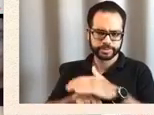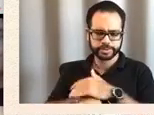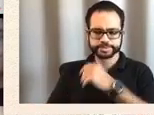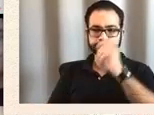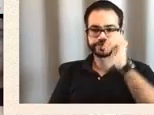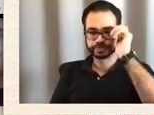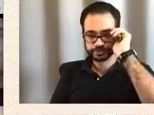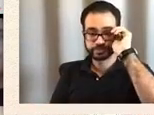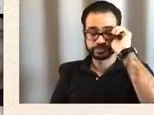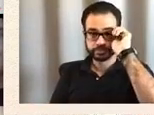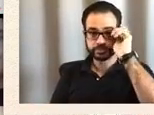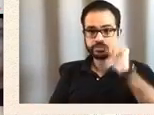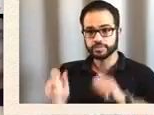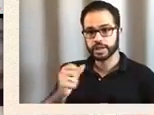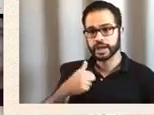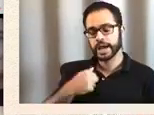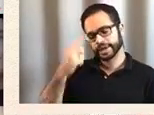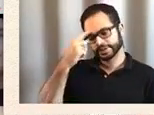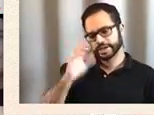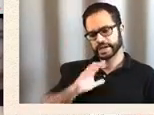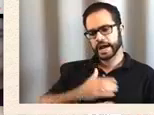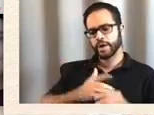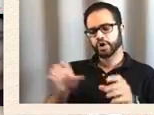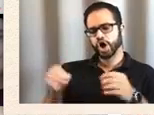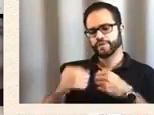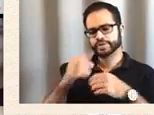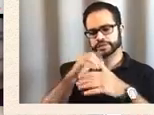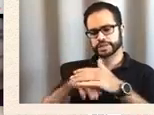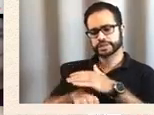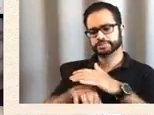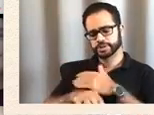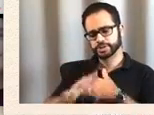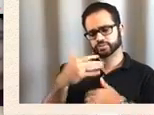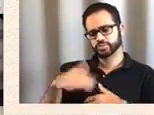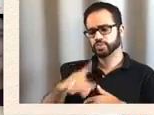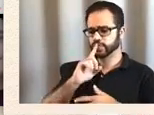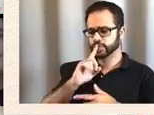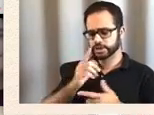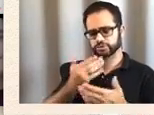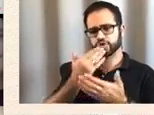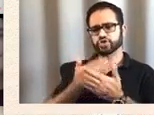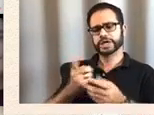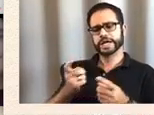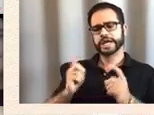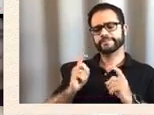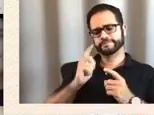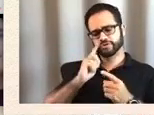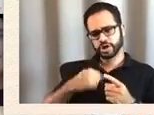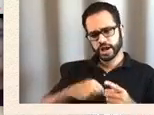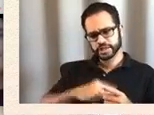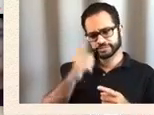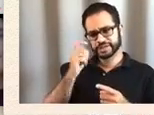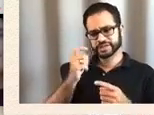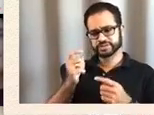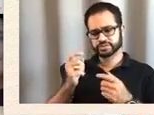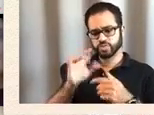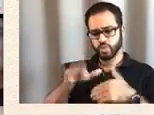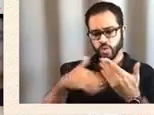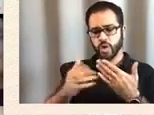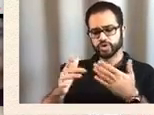Office of Accessibility Services is a gift for us because for what resources they have, they do an incredible